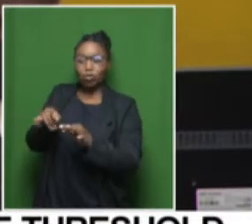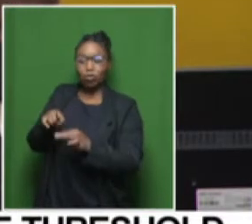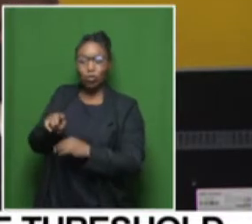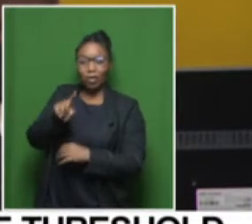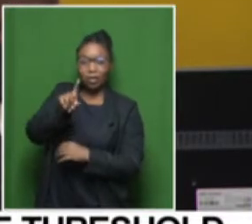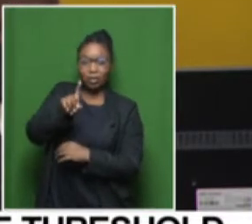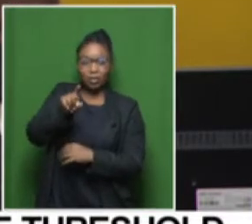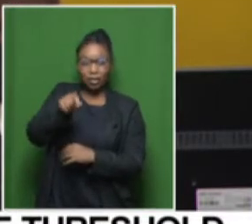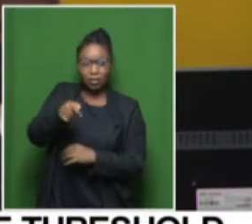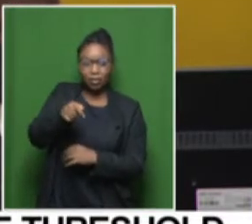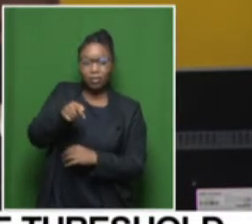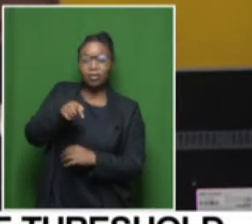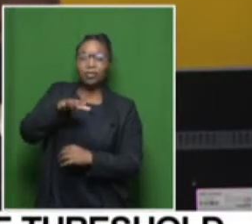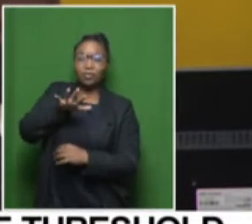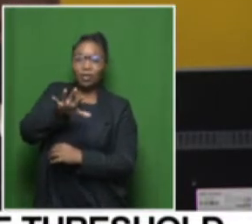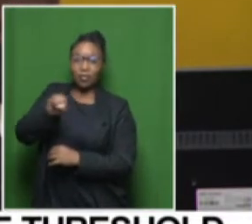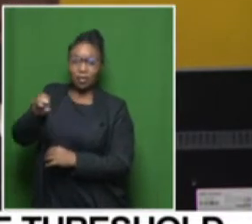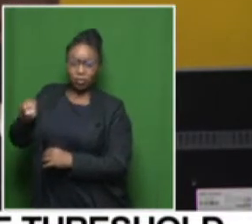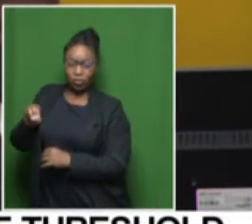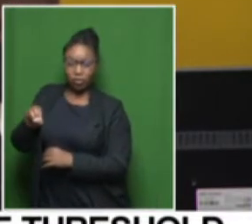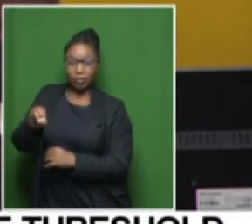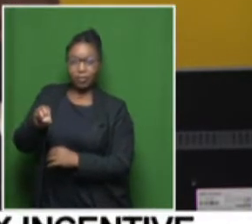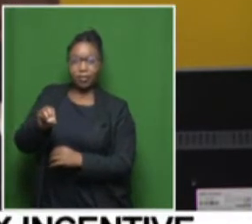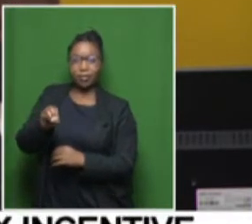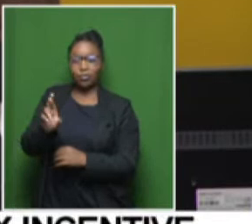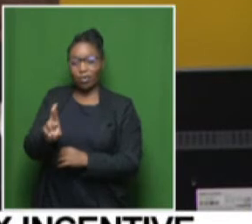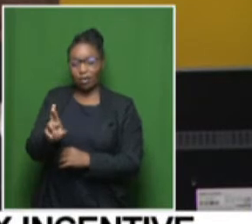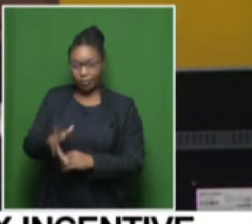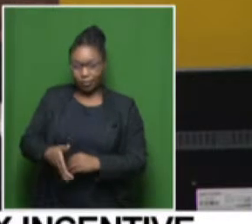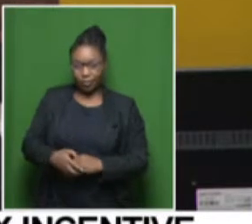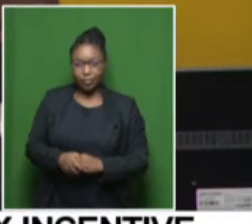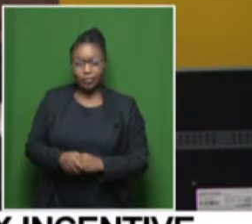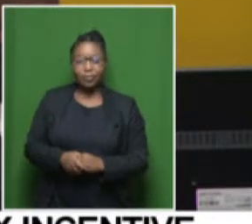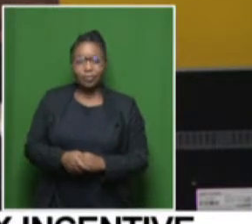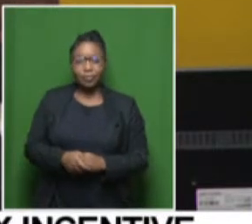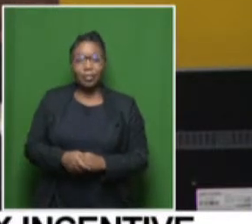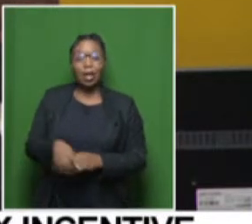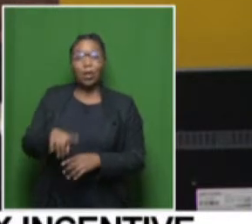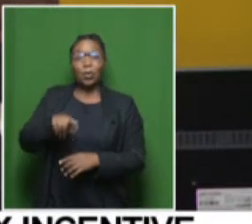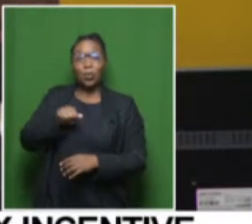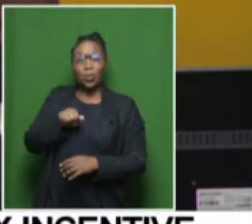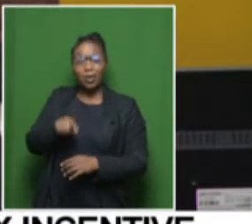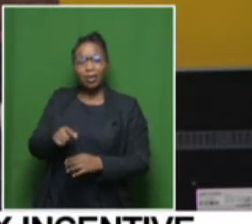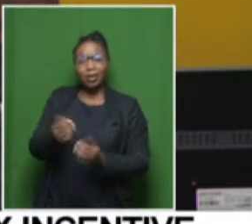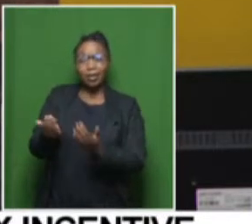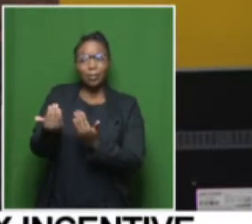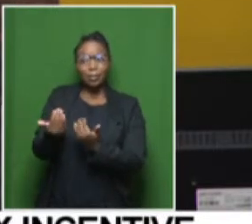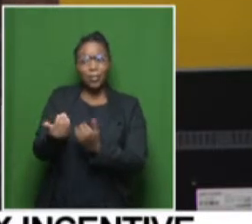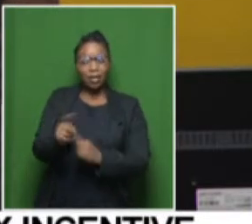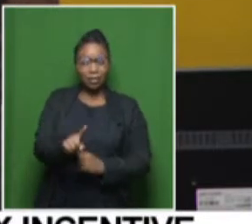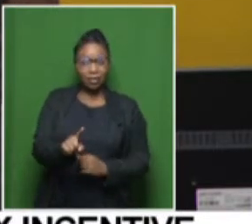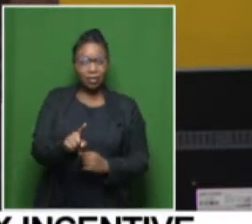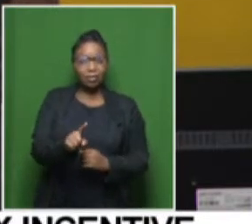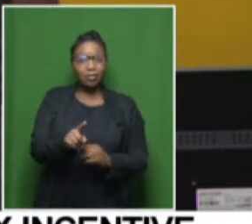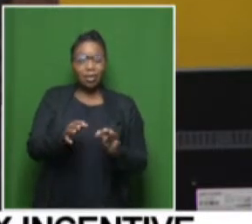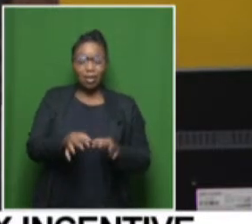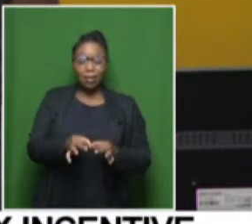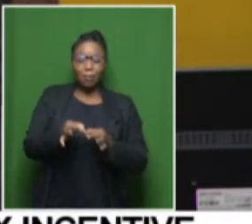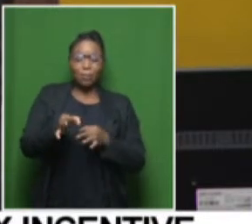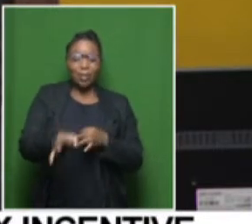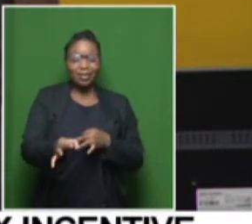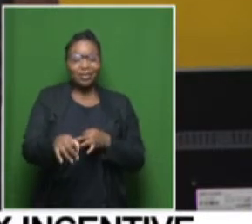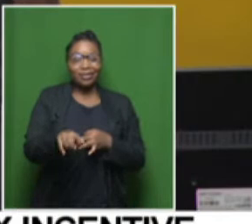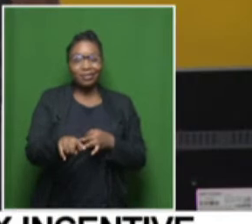and medium firms to take up this incentive. We anticipate that the expansion will